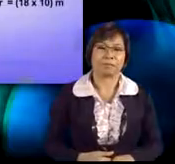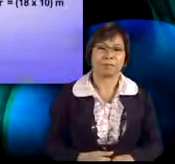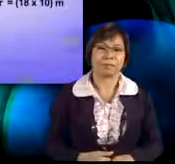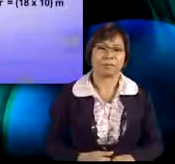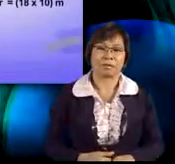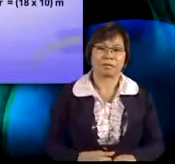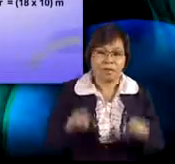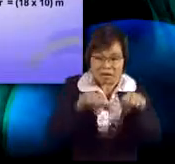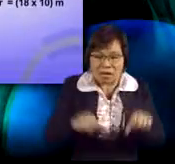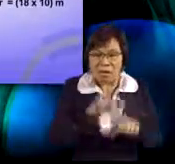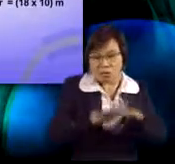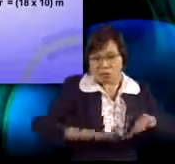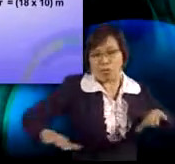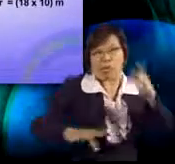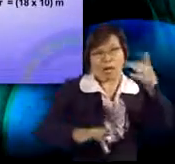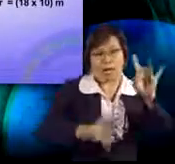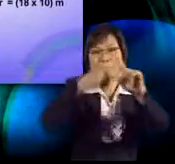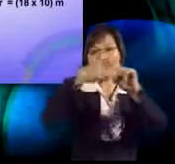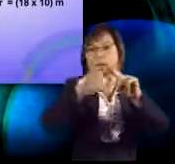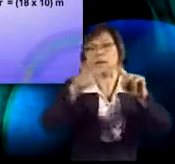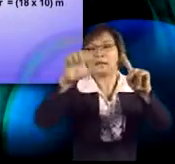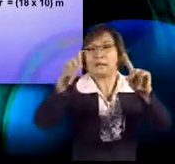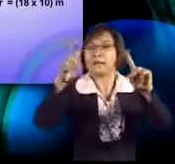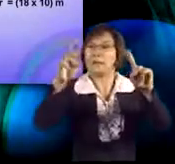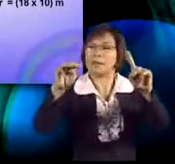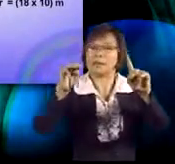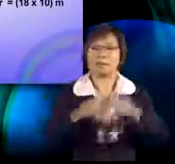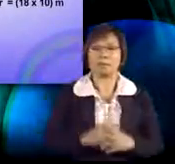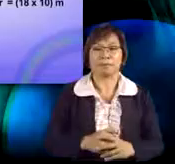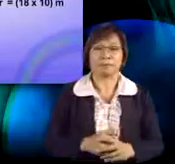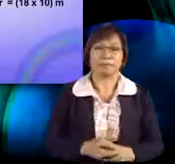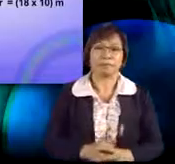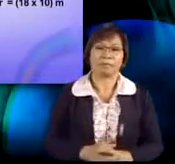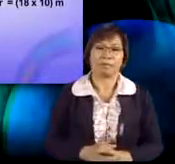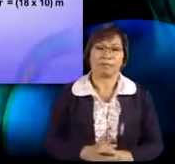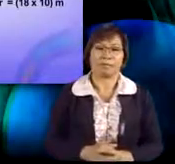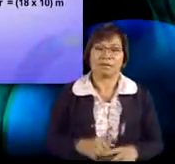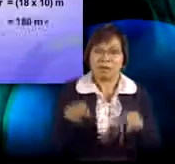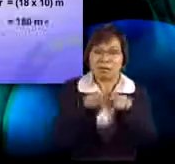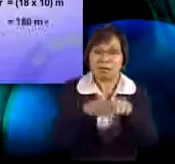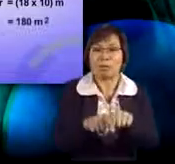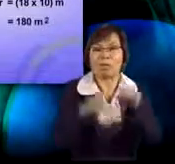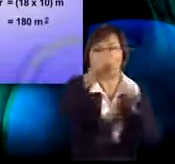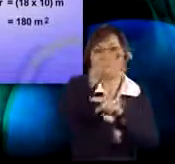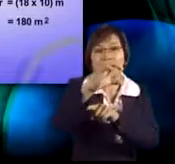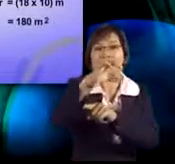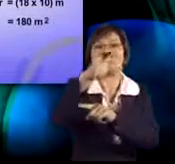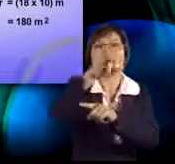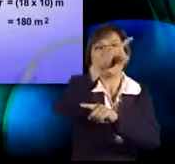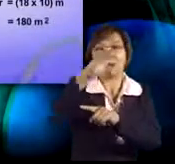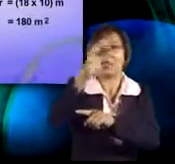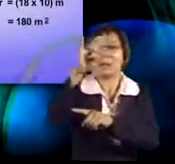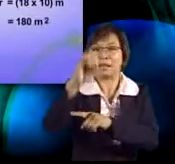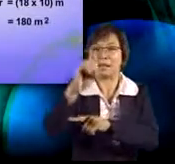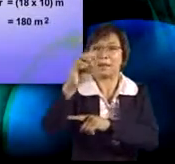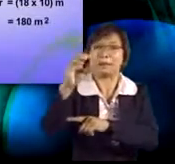Area of the floor is 18 meters multiplied by 10 meters, which is equal to 180 meters